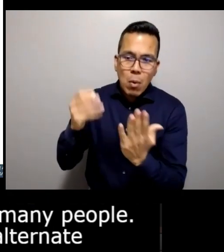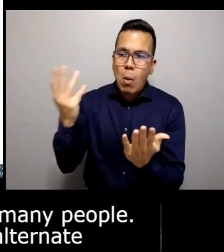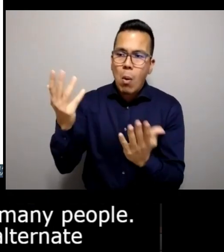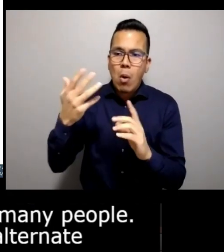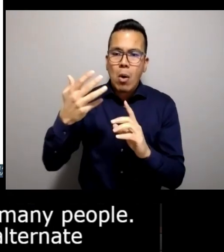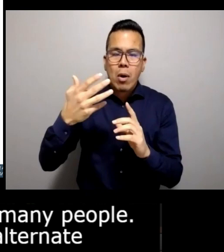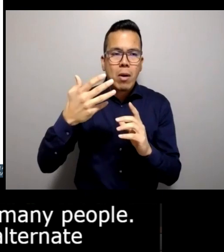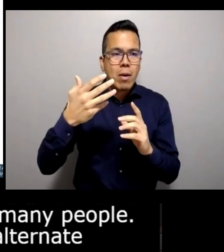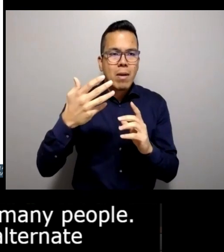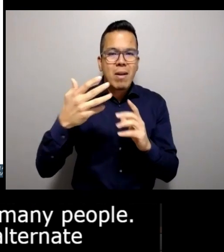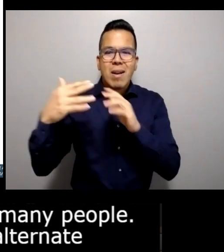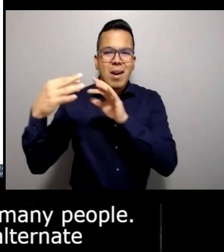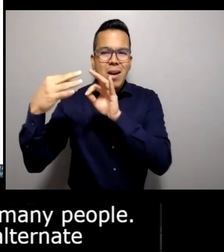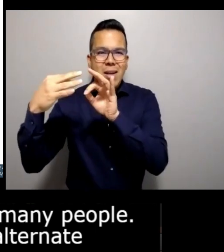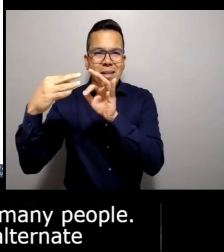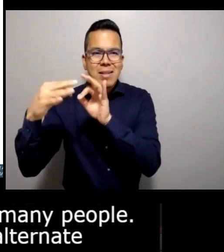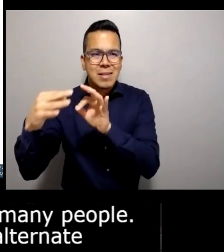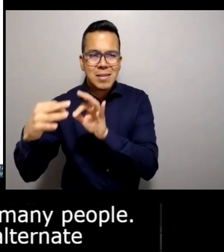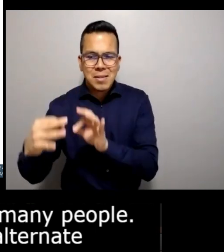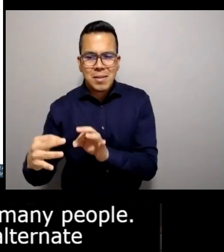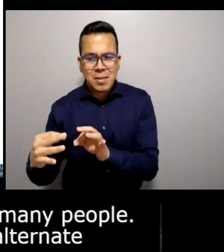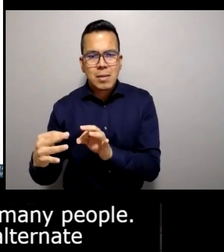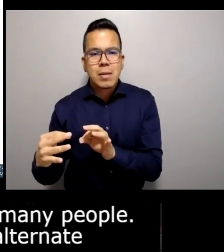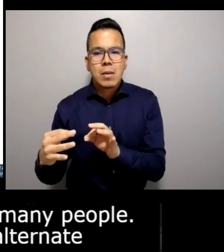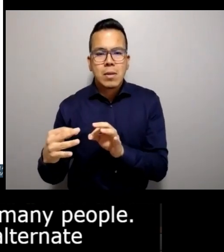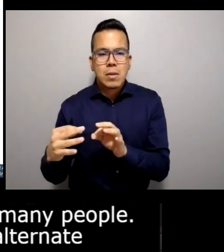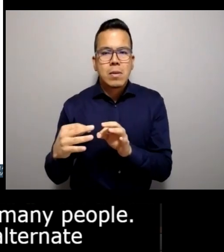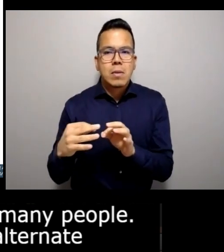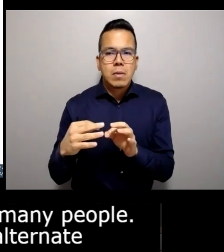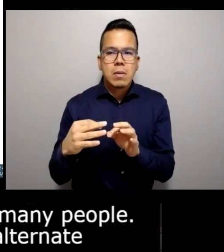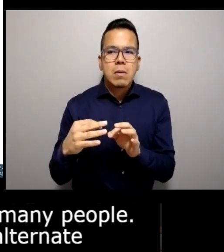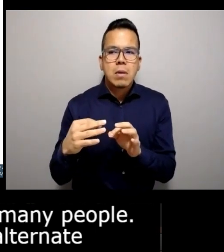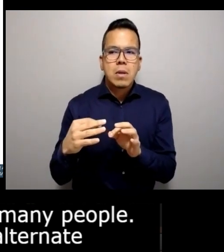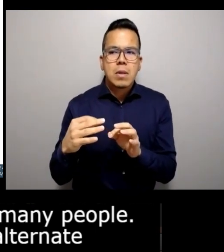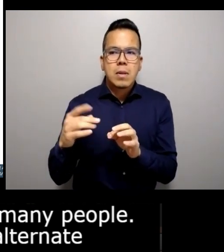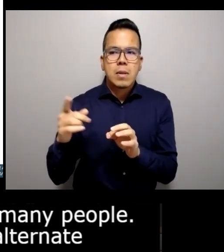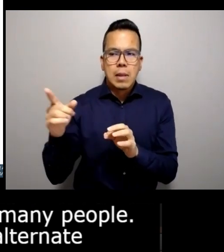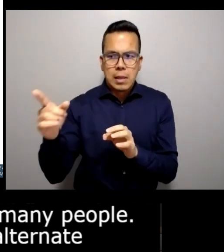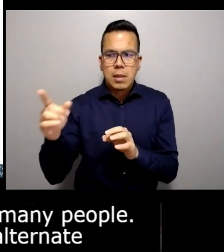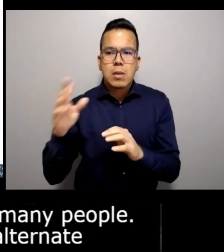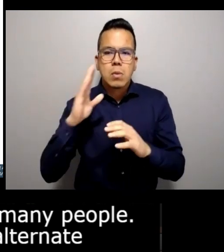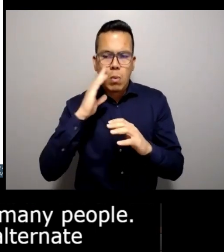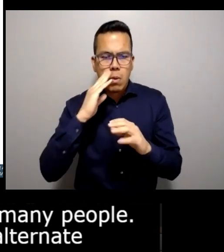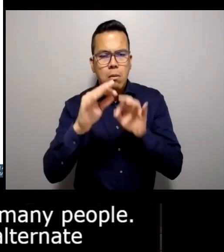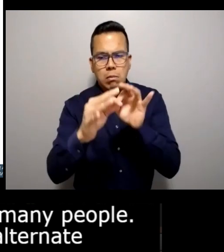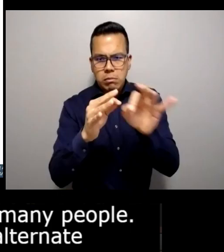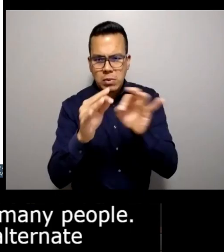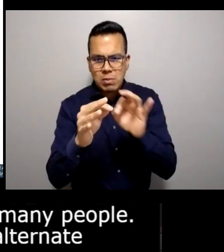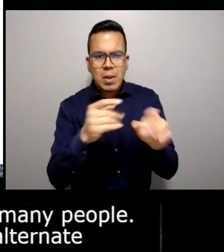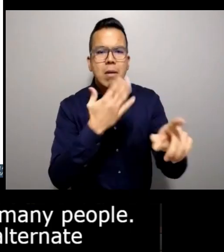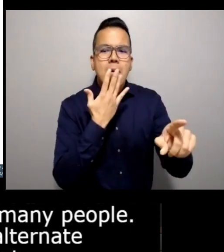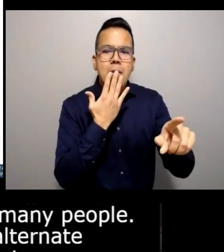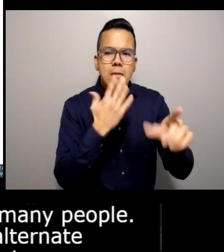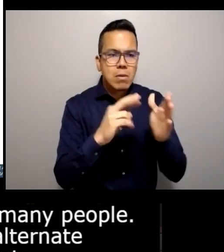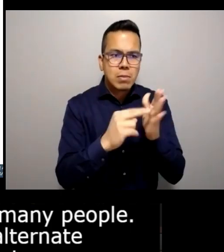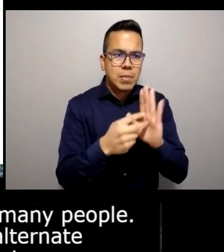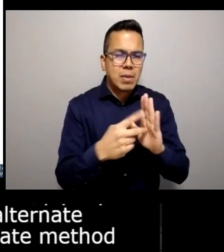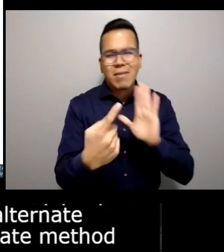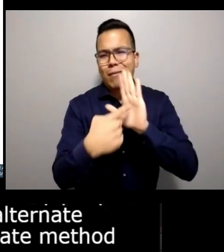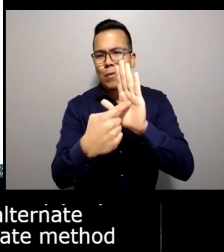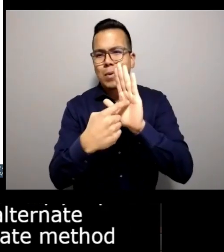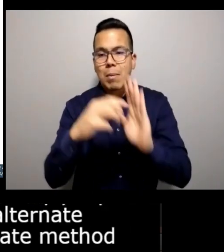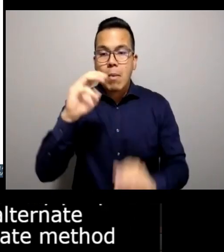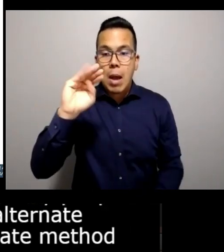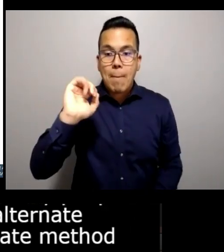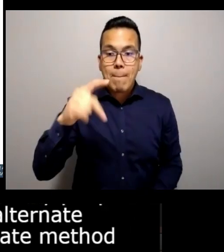create an alternate method for communicating. Sometimes a map, say during an election, is